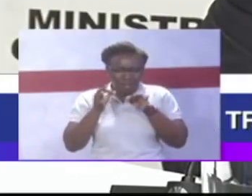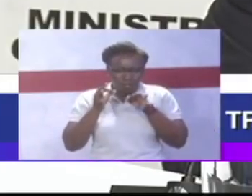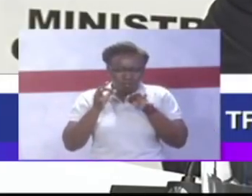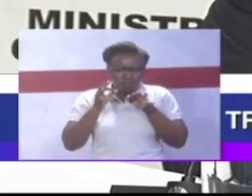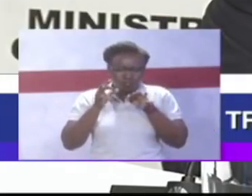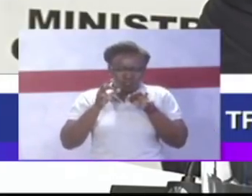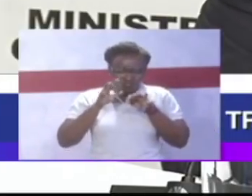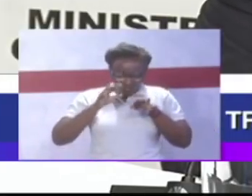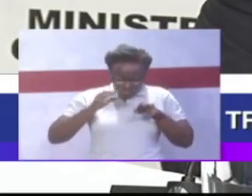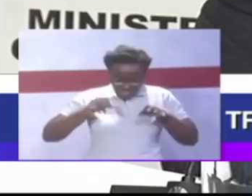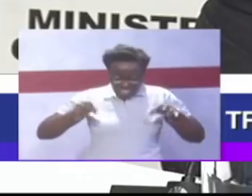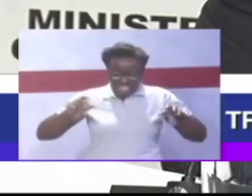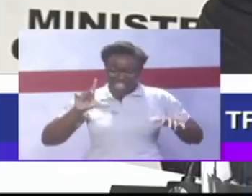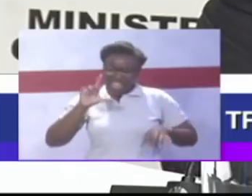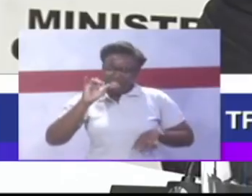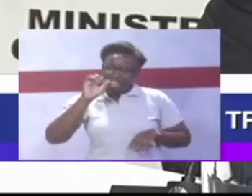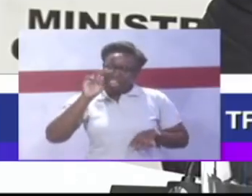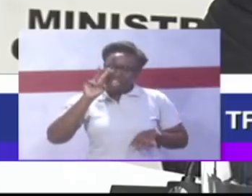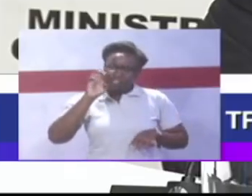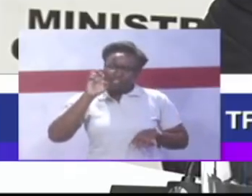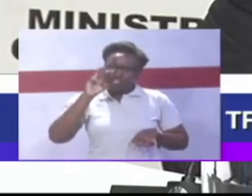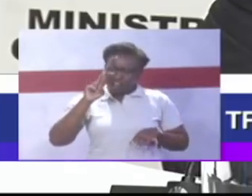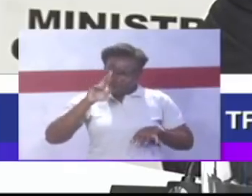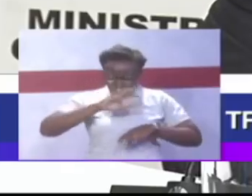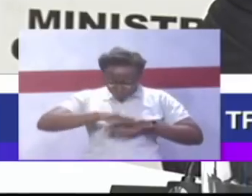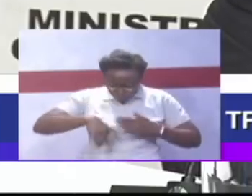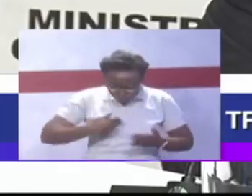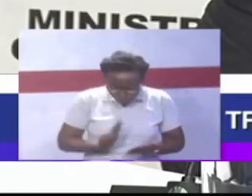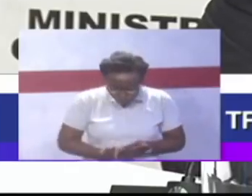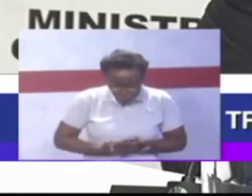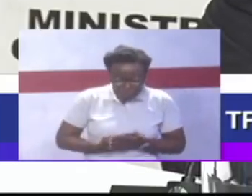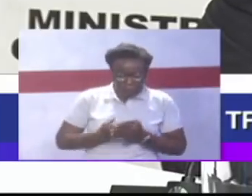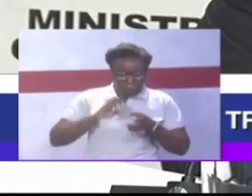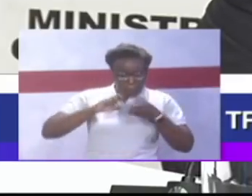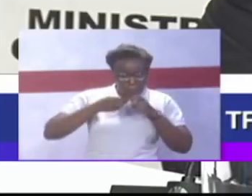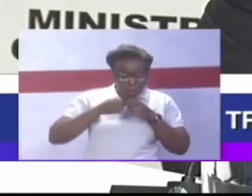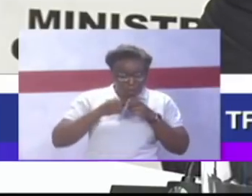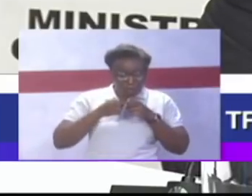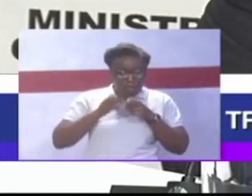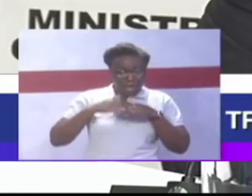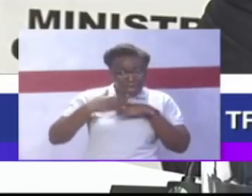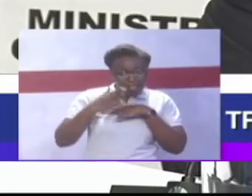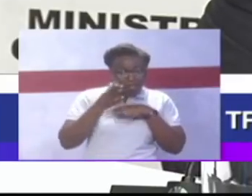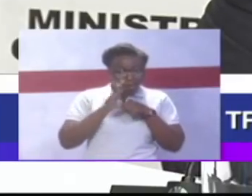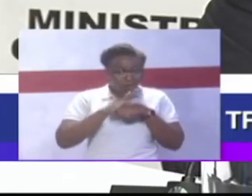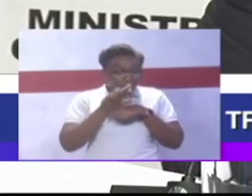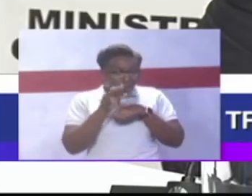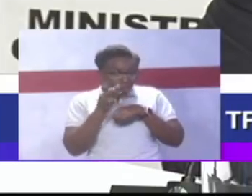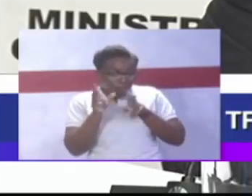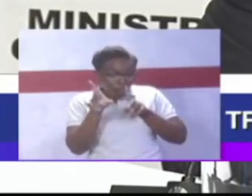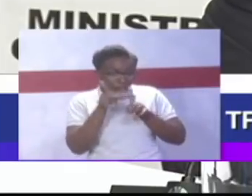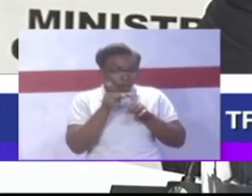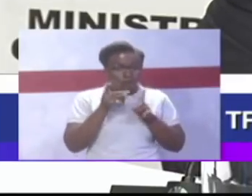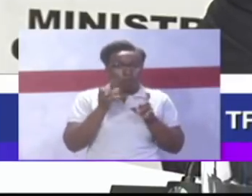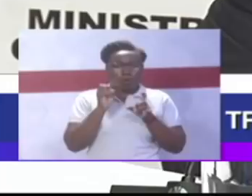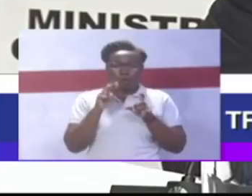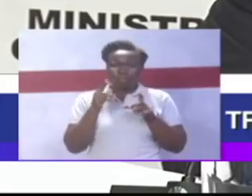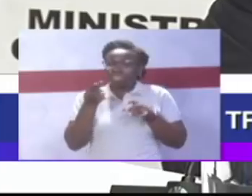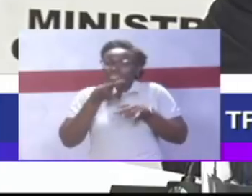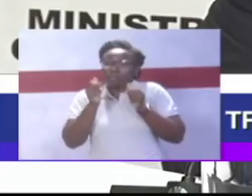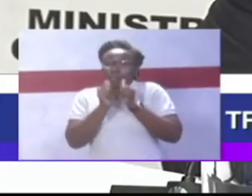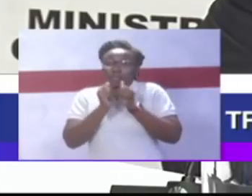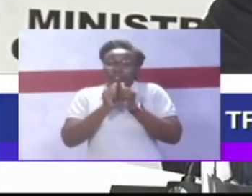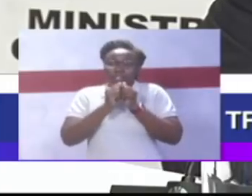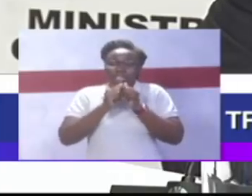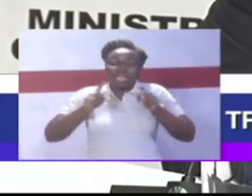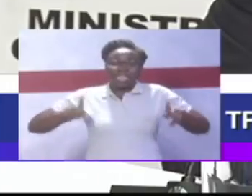of the liver. So too with the kidneys, you may still be passing urine, etc., but your kidney function may be affected by how well you filter